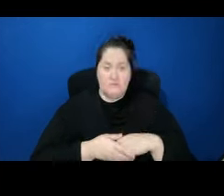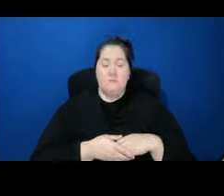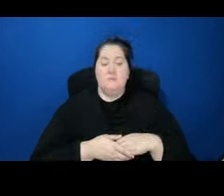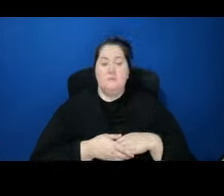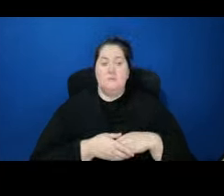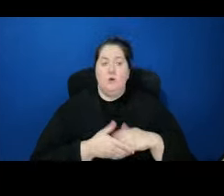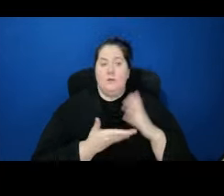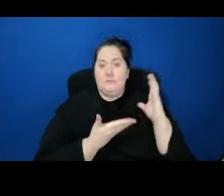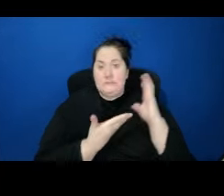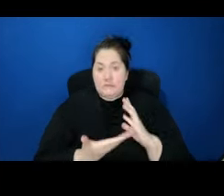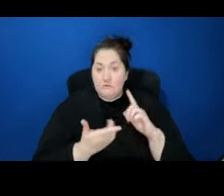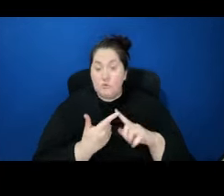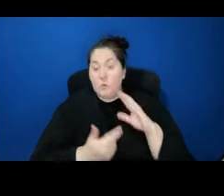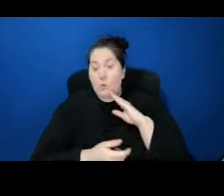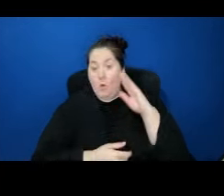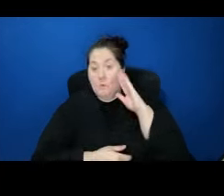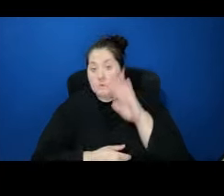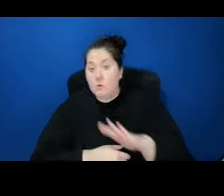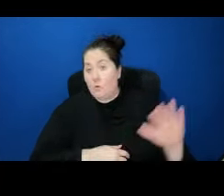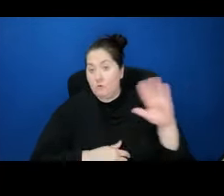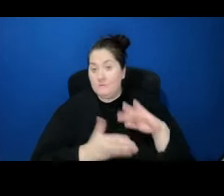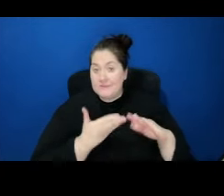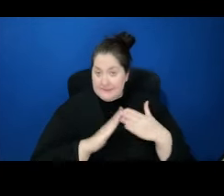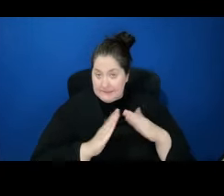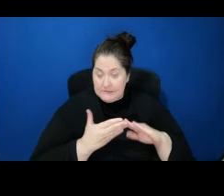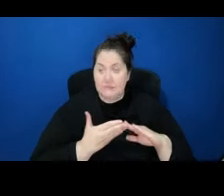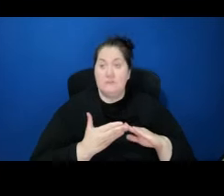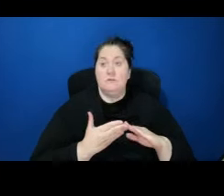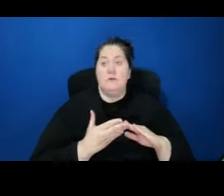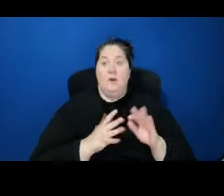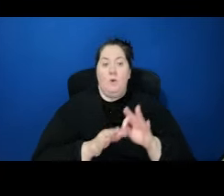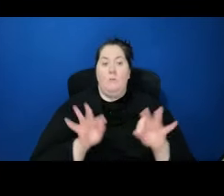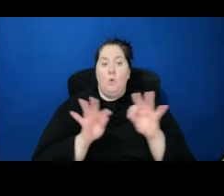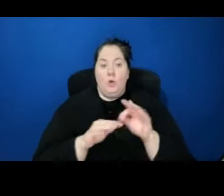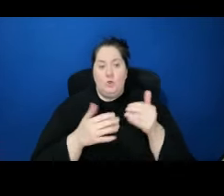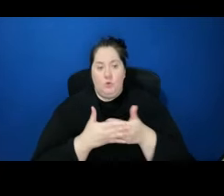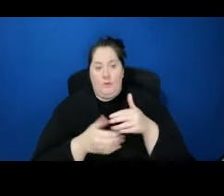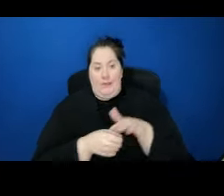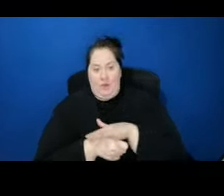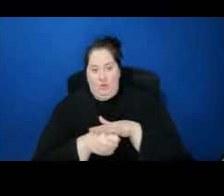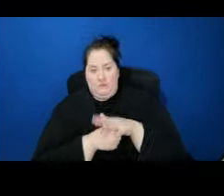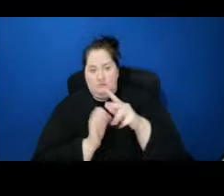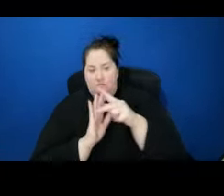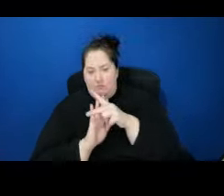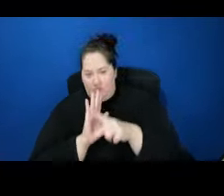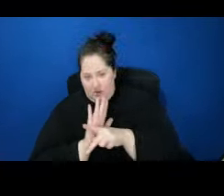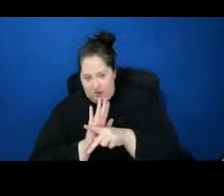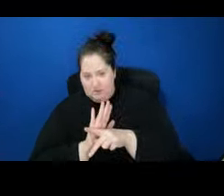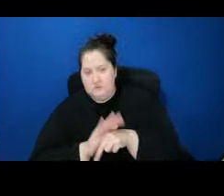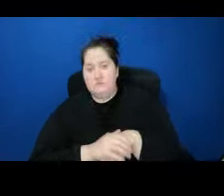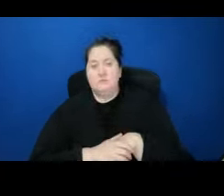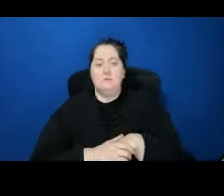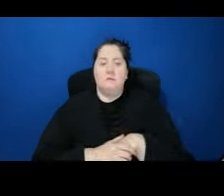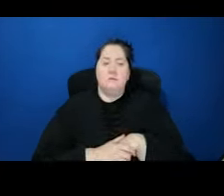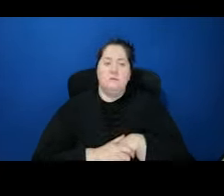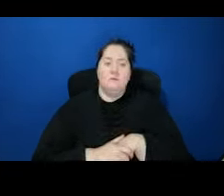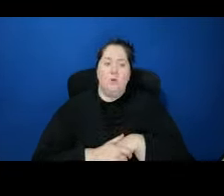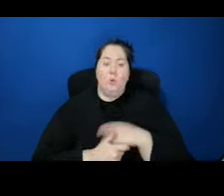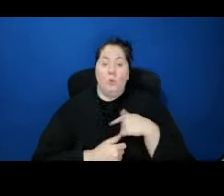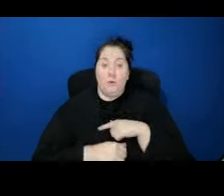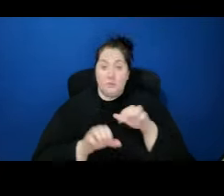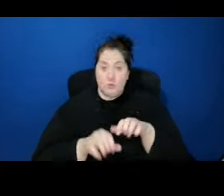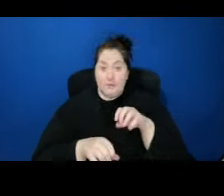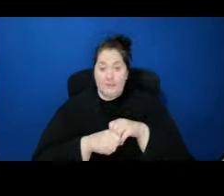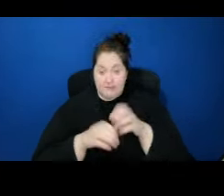are delivered to homes all over the city. And these are important new areas of policy that we're doing in this plan